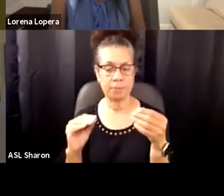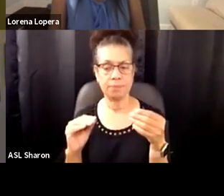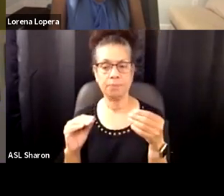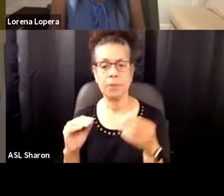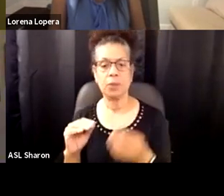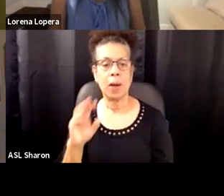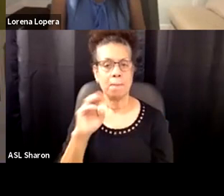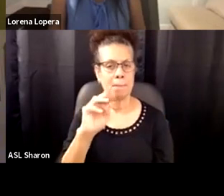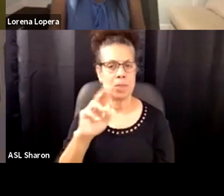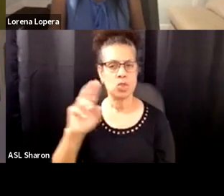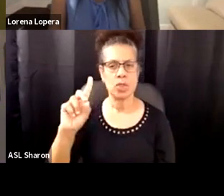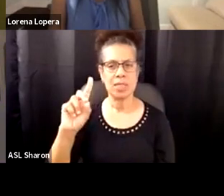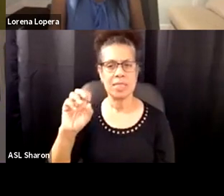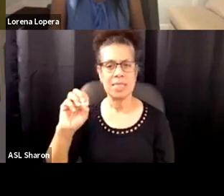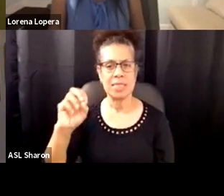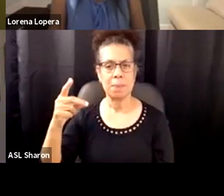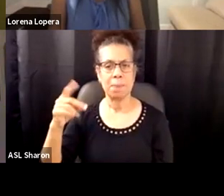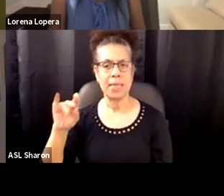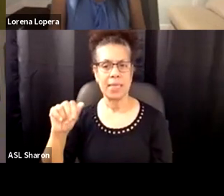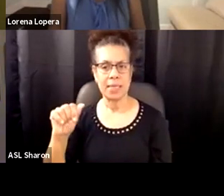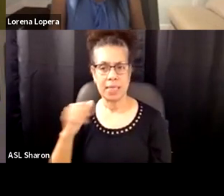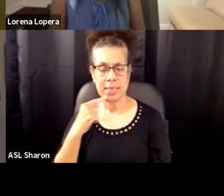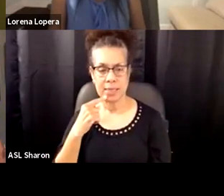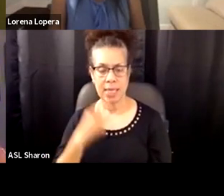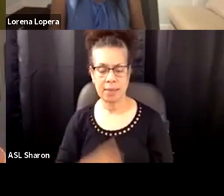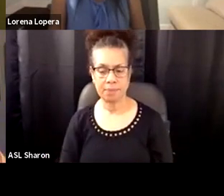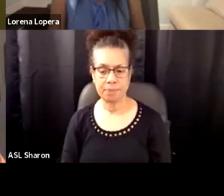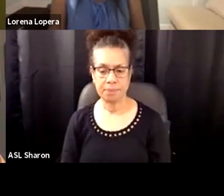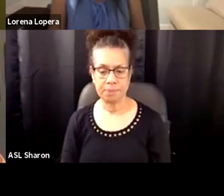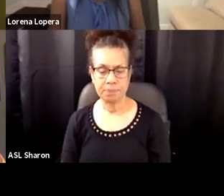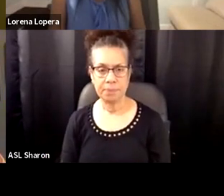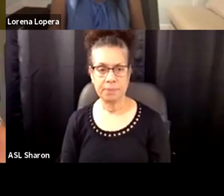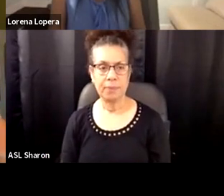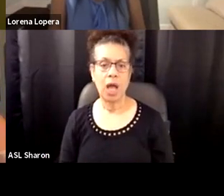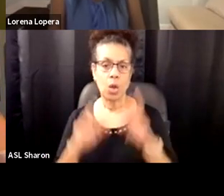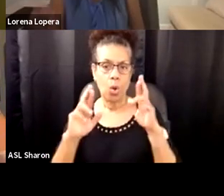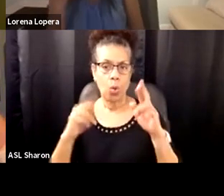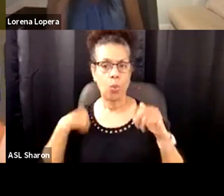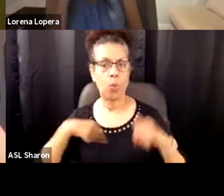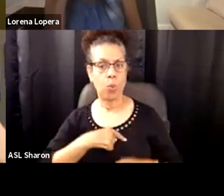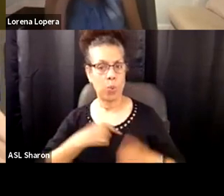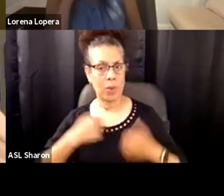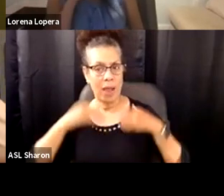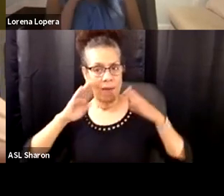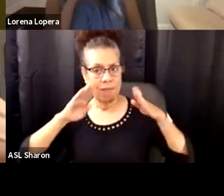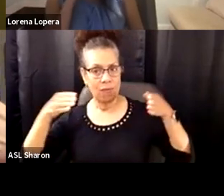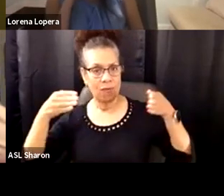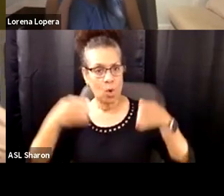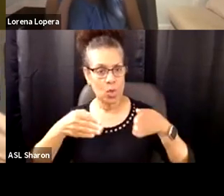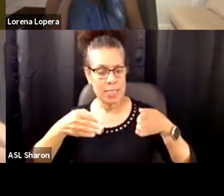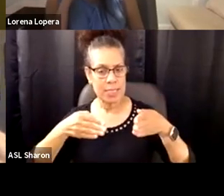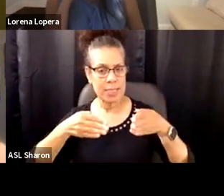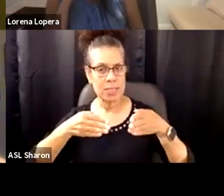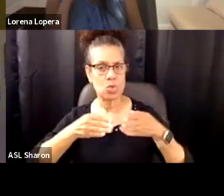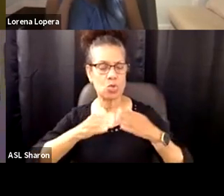at the end um just kind of going through this the um i hope there's a focus on being able to uh wrestle with this with